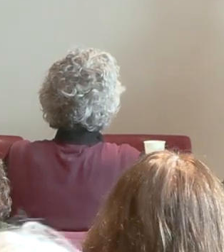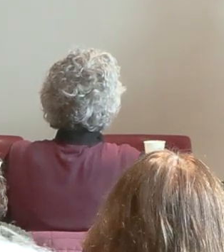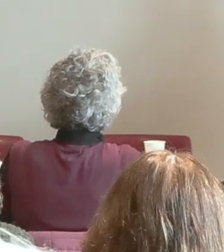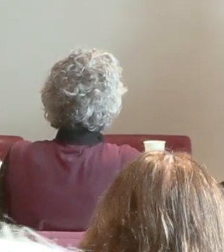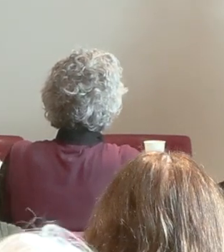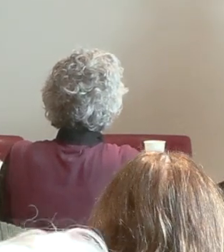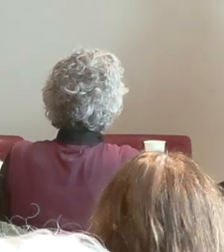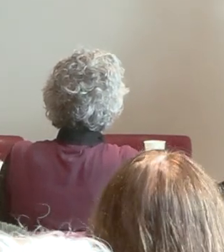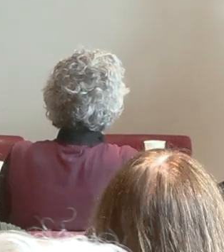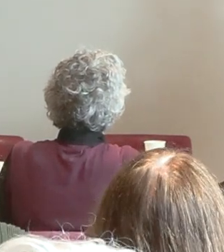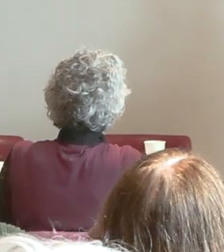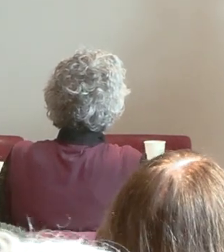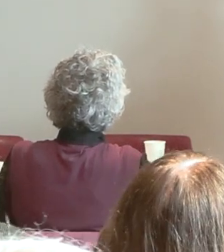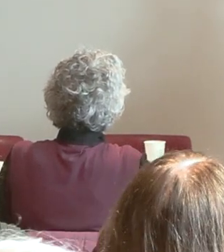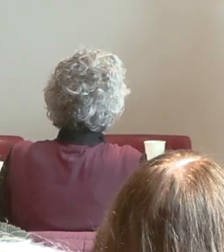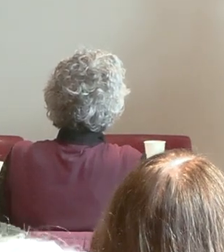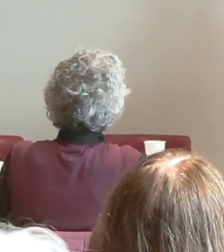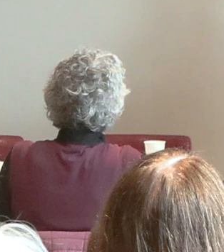this is sort of like an open letter.